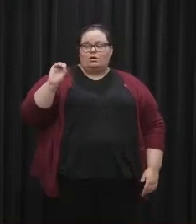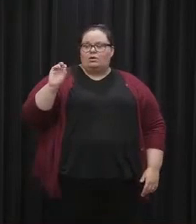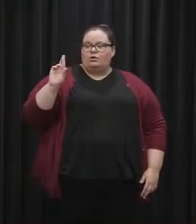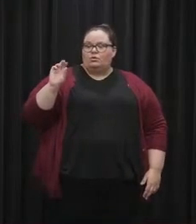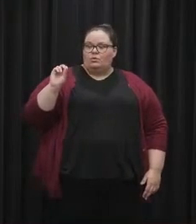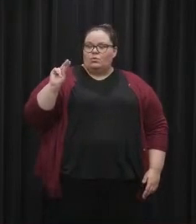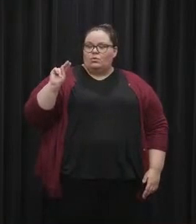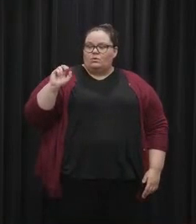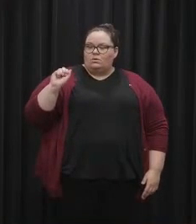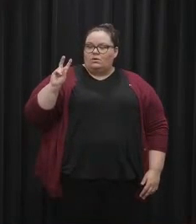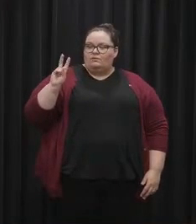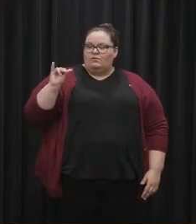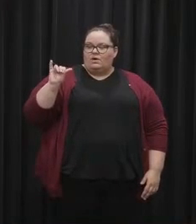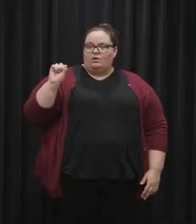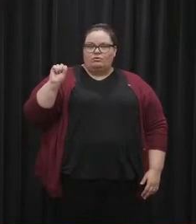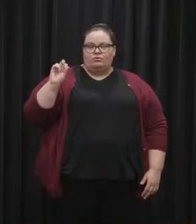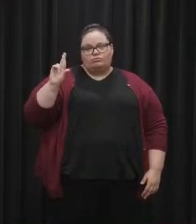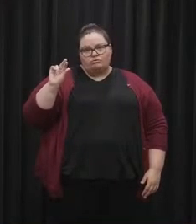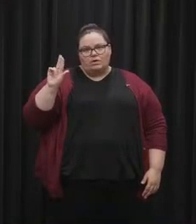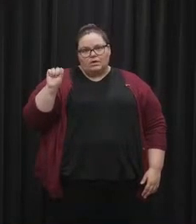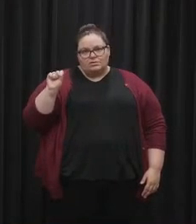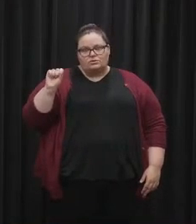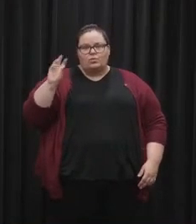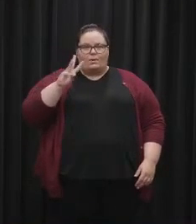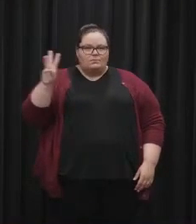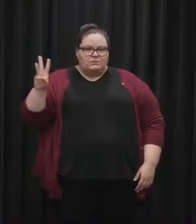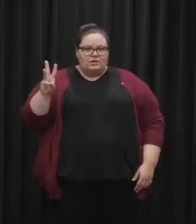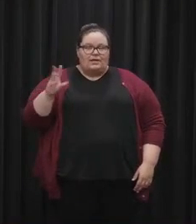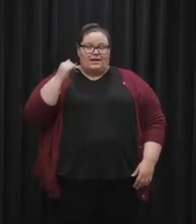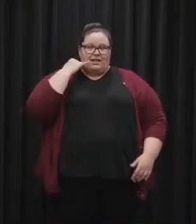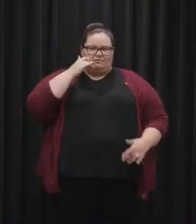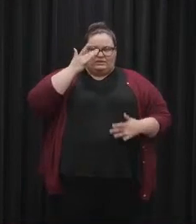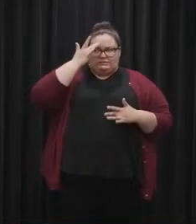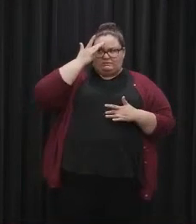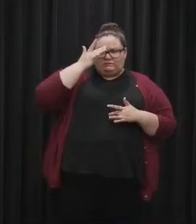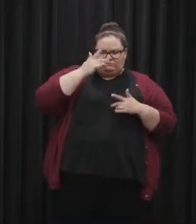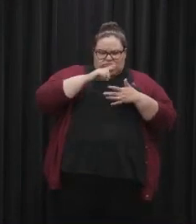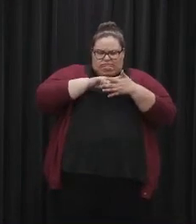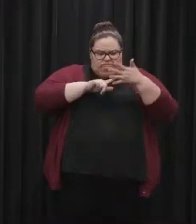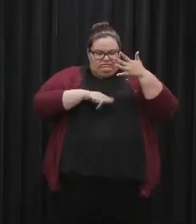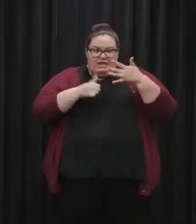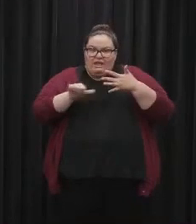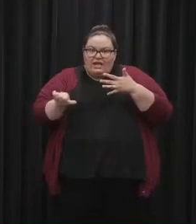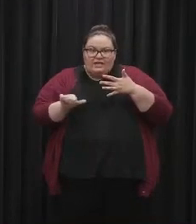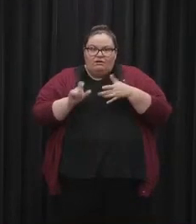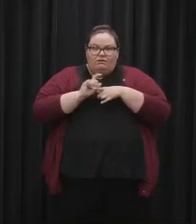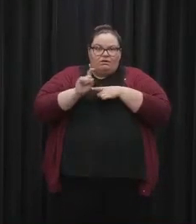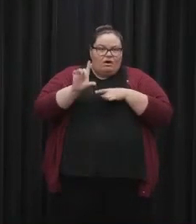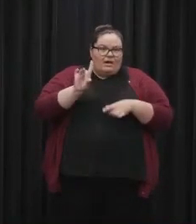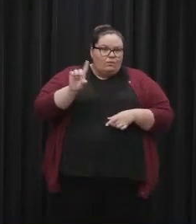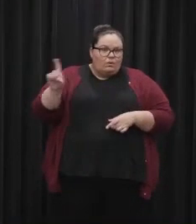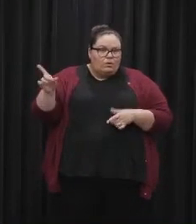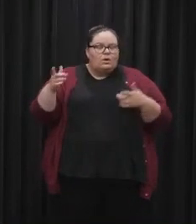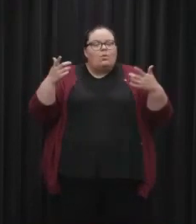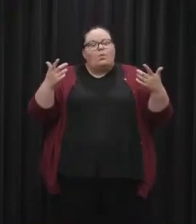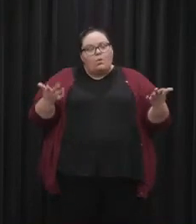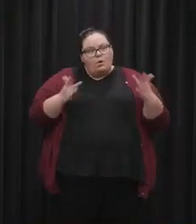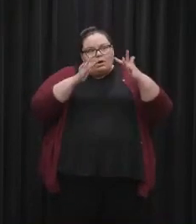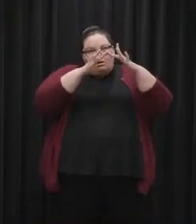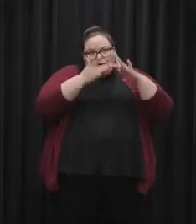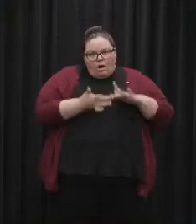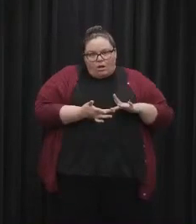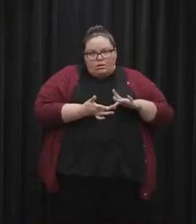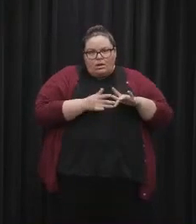webpage at GNB, and seek testing when symptoms emerge, either by calling 811 or using the online self-assessment tool, which has been